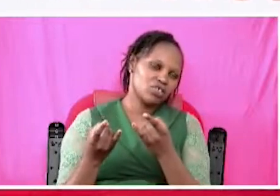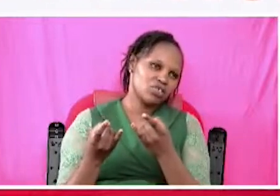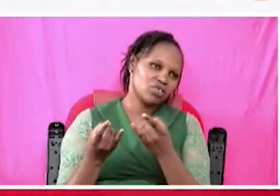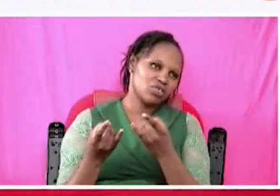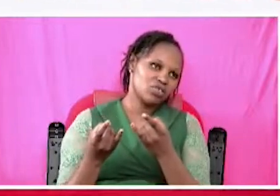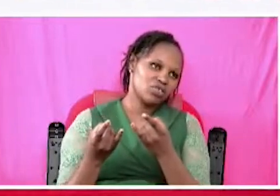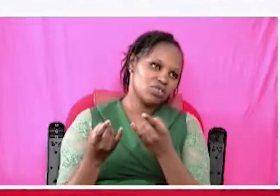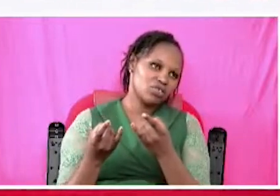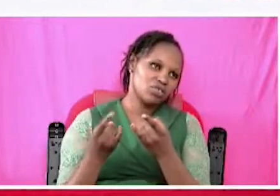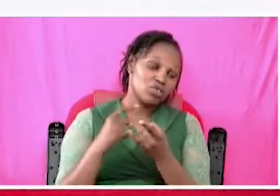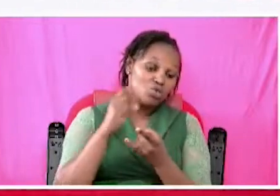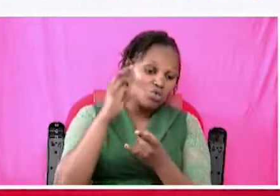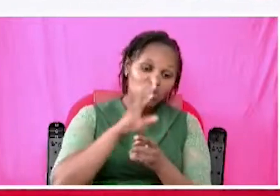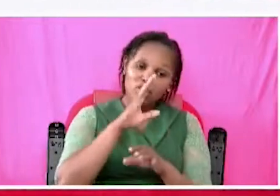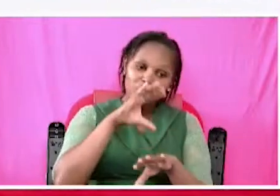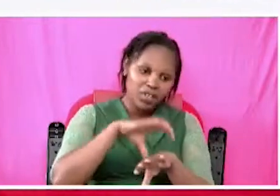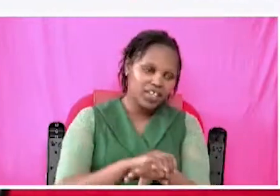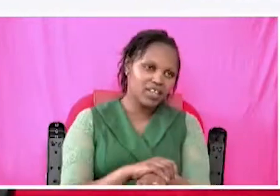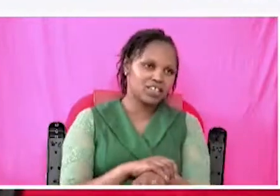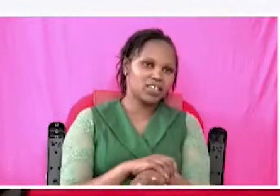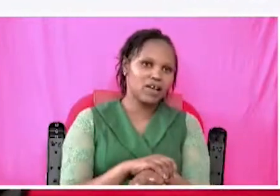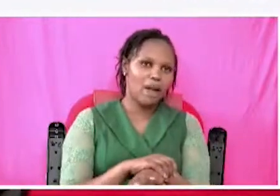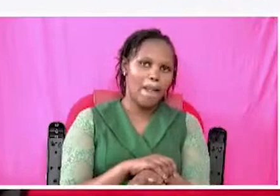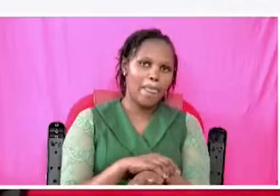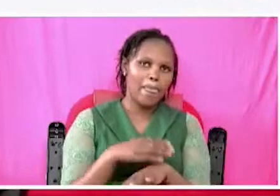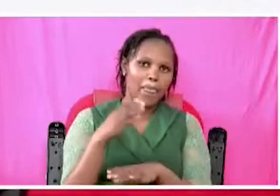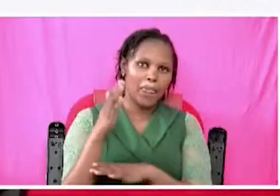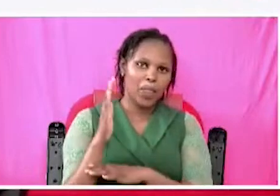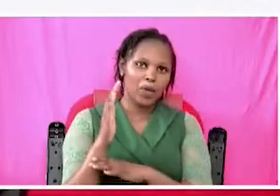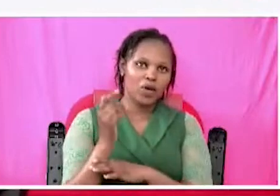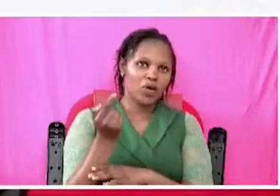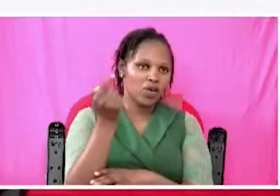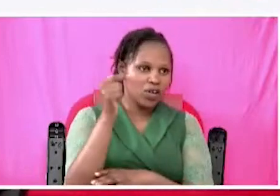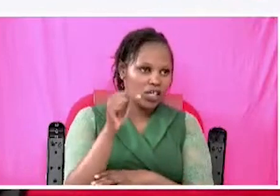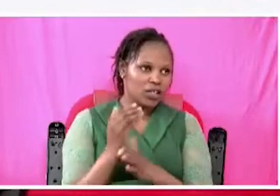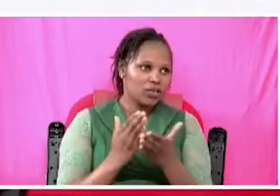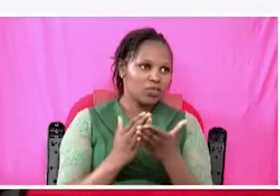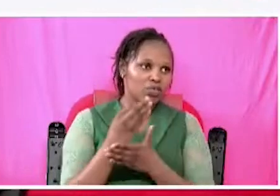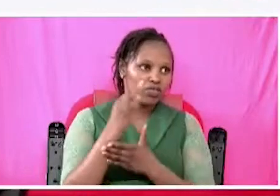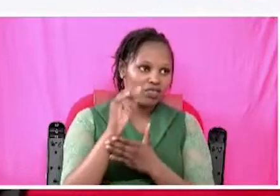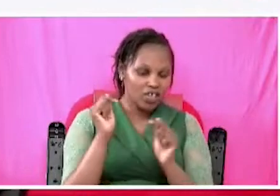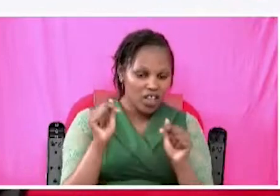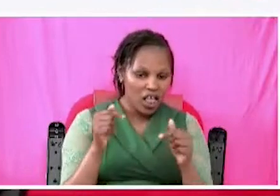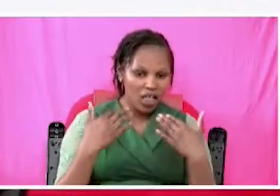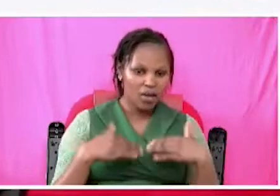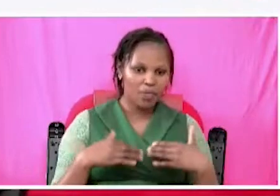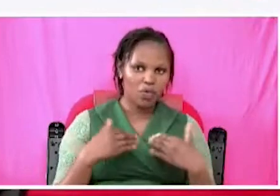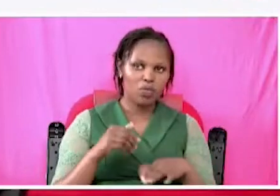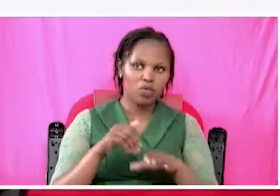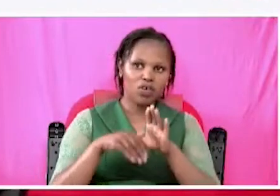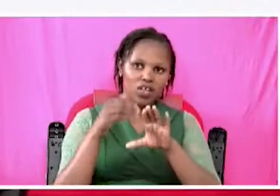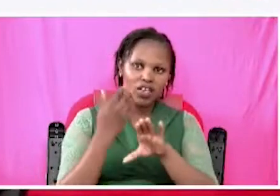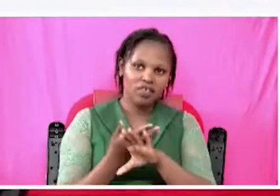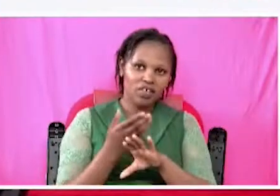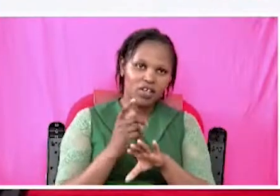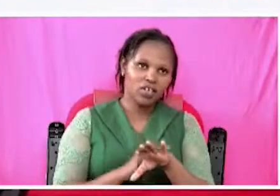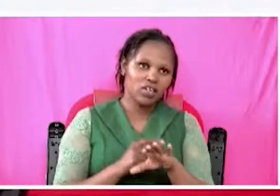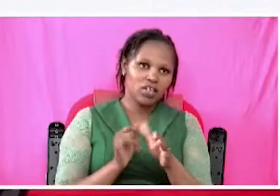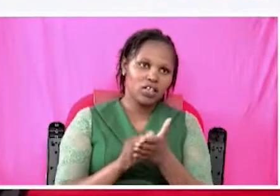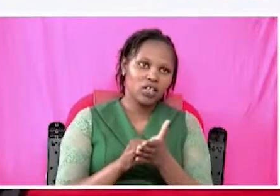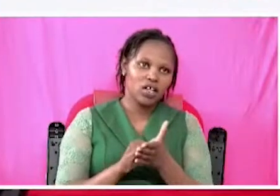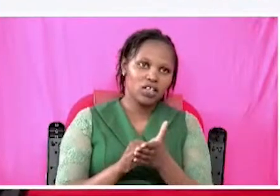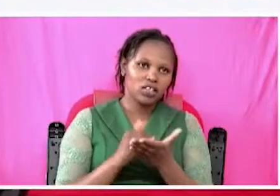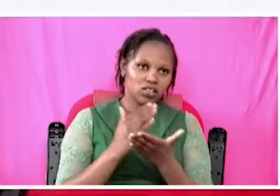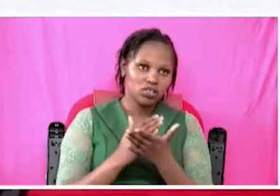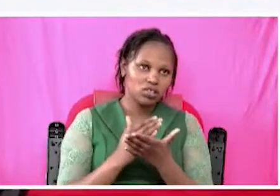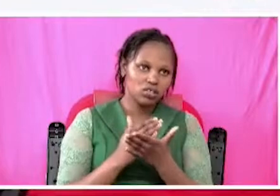you will be rich. God comes through for his people in difficult time. That is true as we